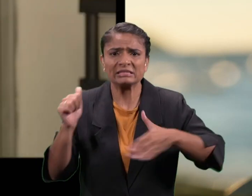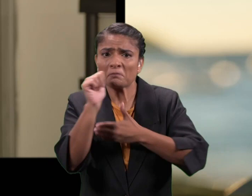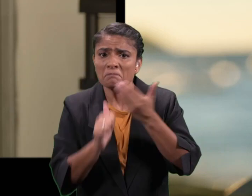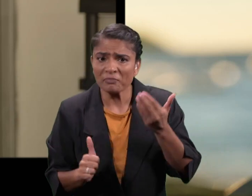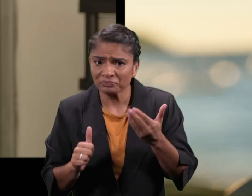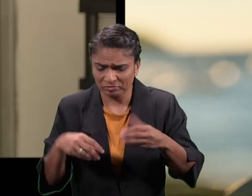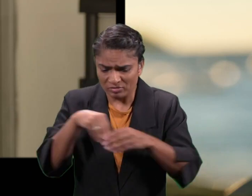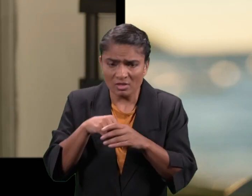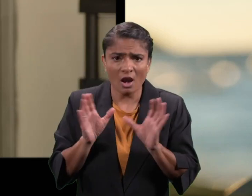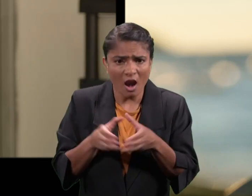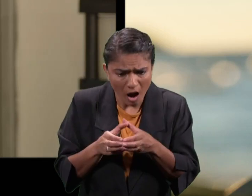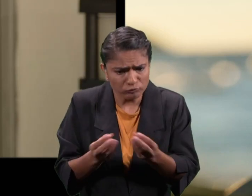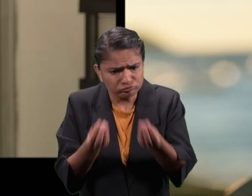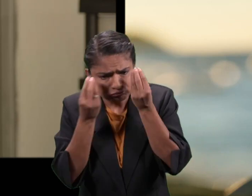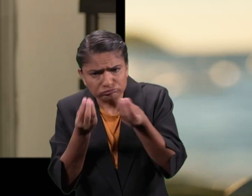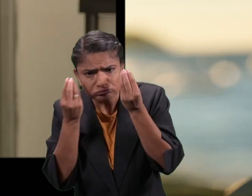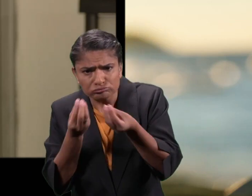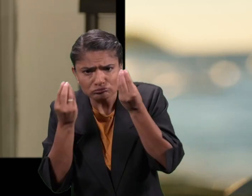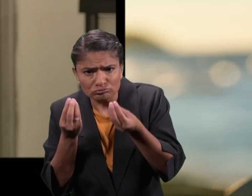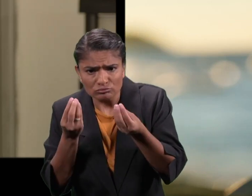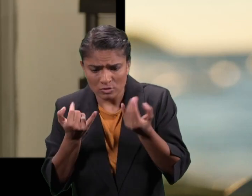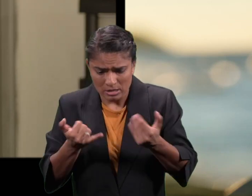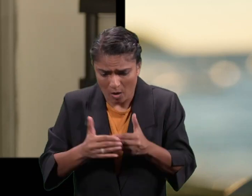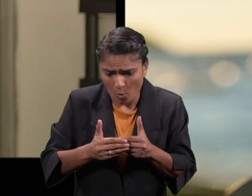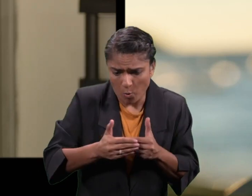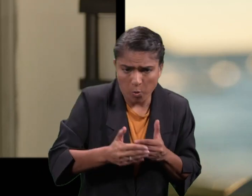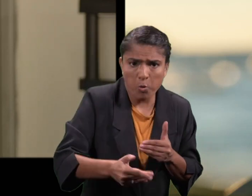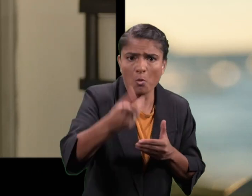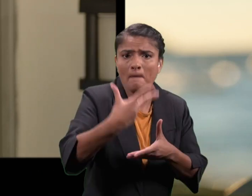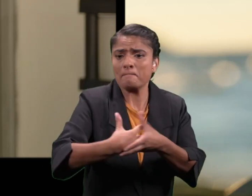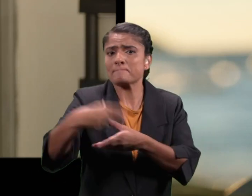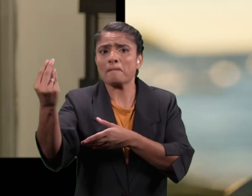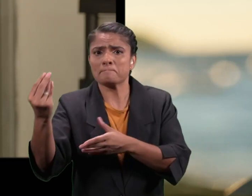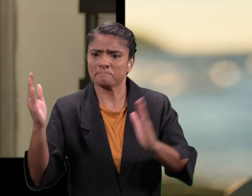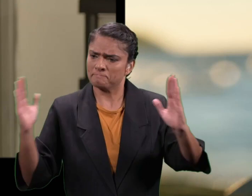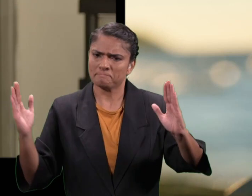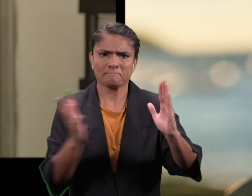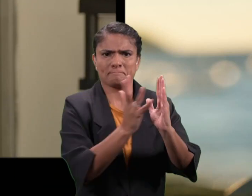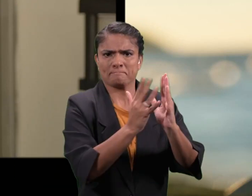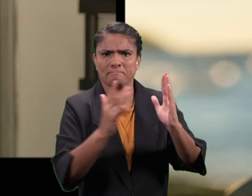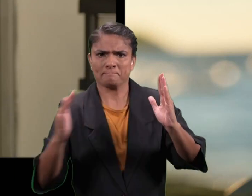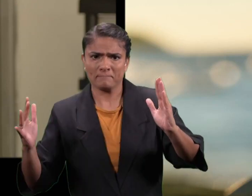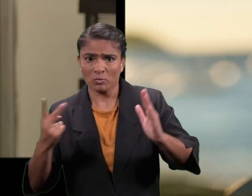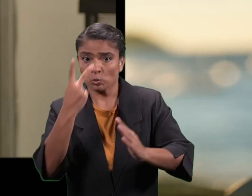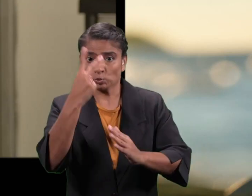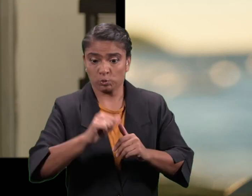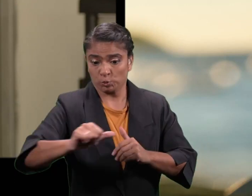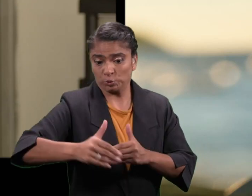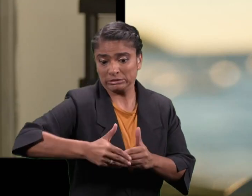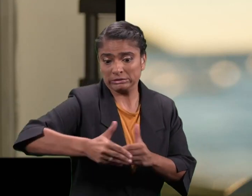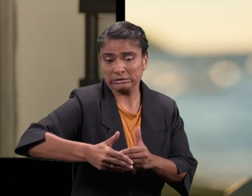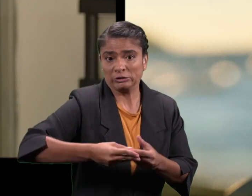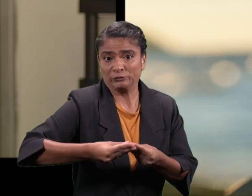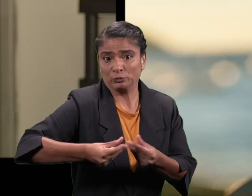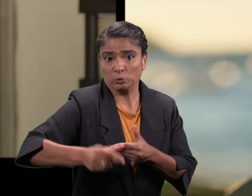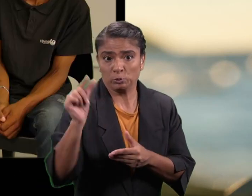first 6 months of being in the class and till when you are leaving. In the next few weeks, you